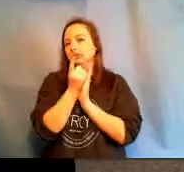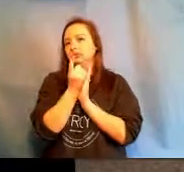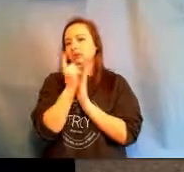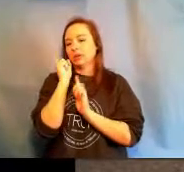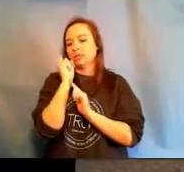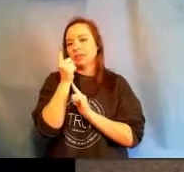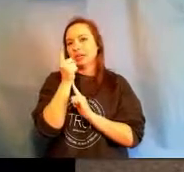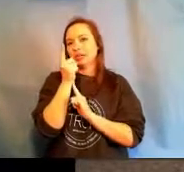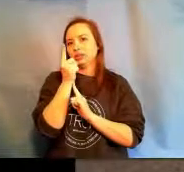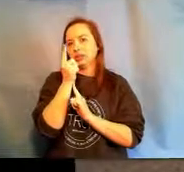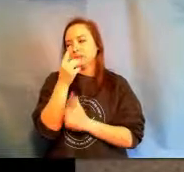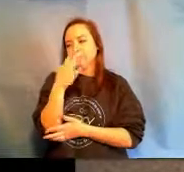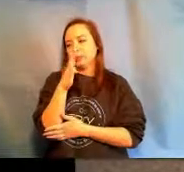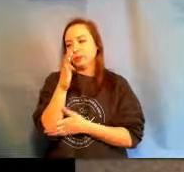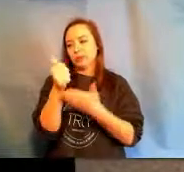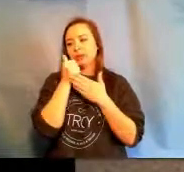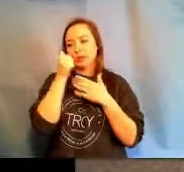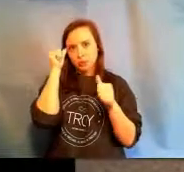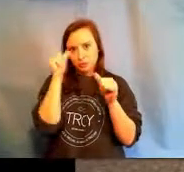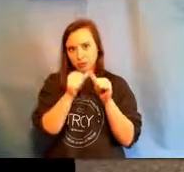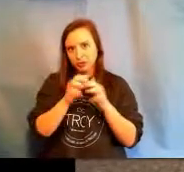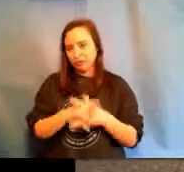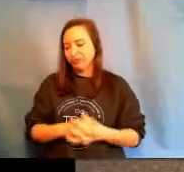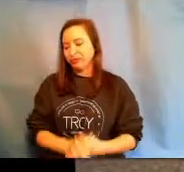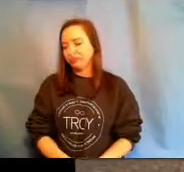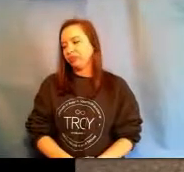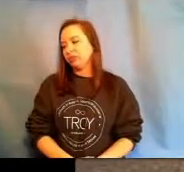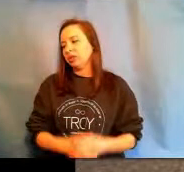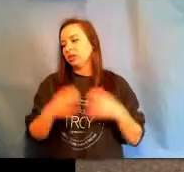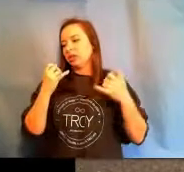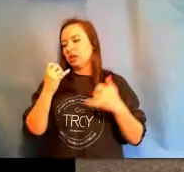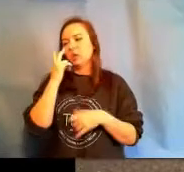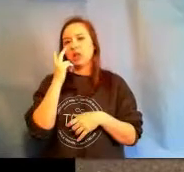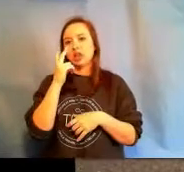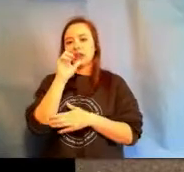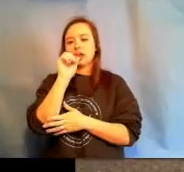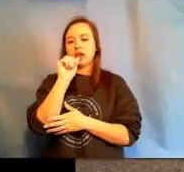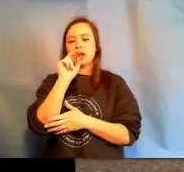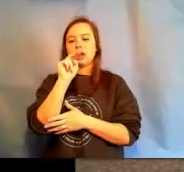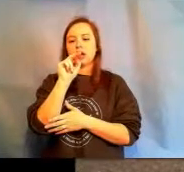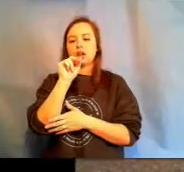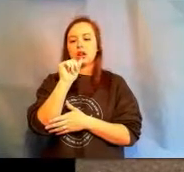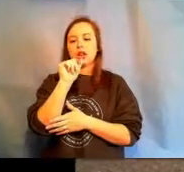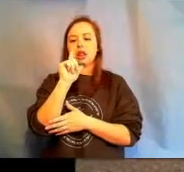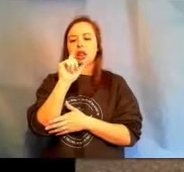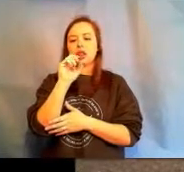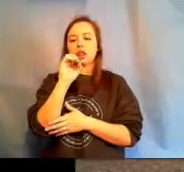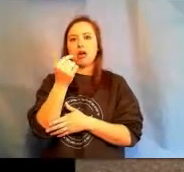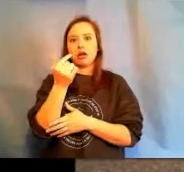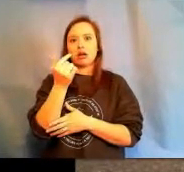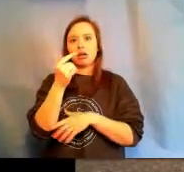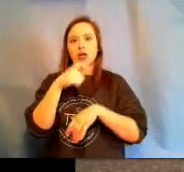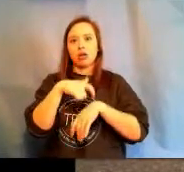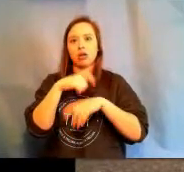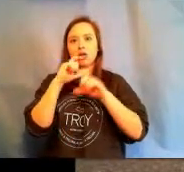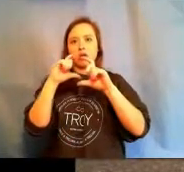is long, just so we remember. All right, we're going to look at the analog clocks and we're going to decide what time it